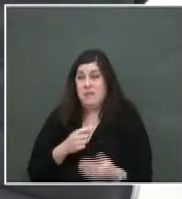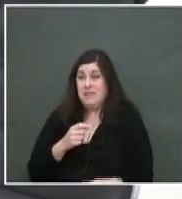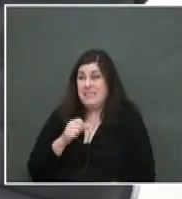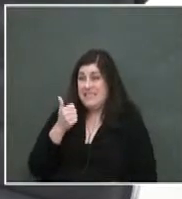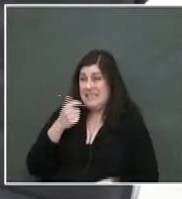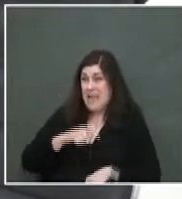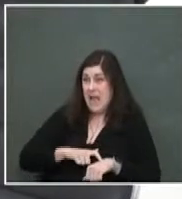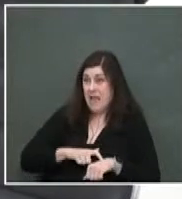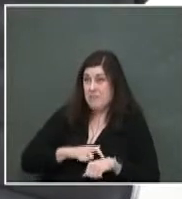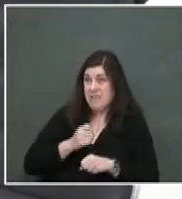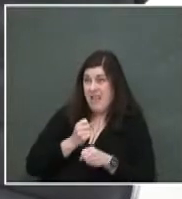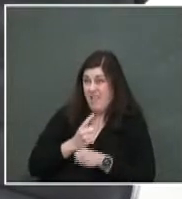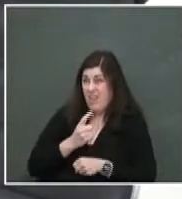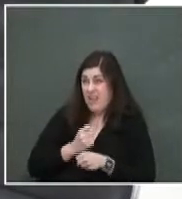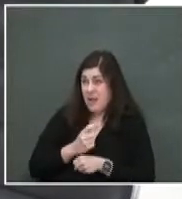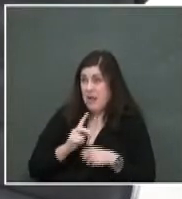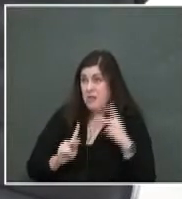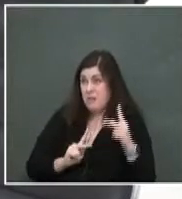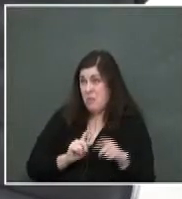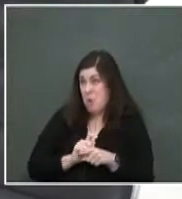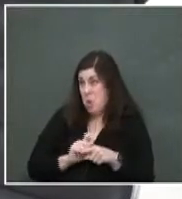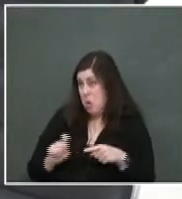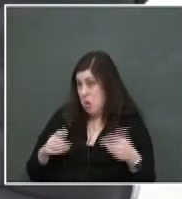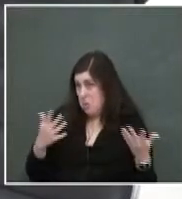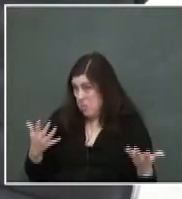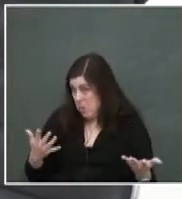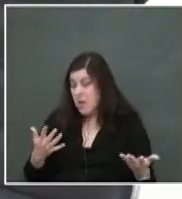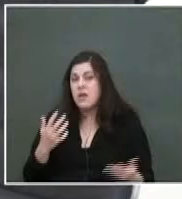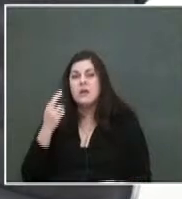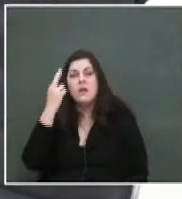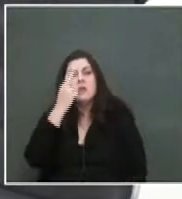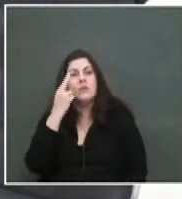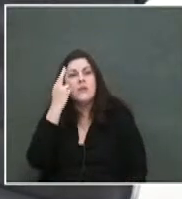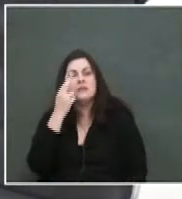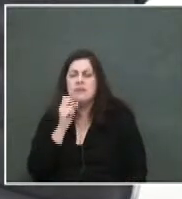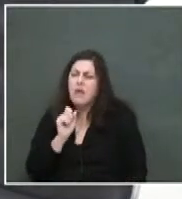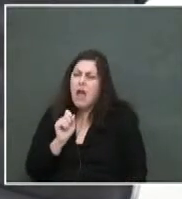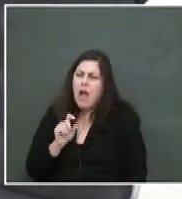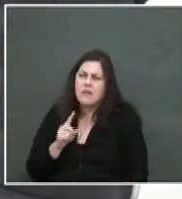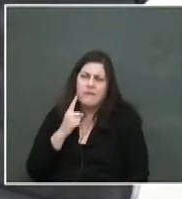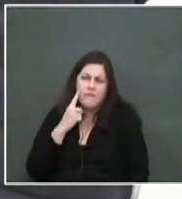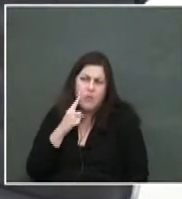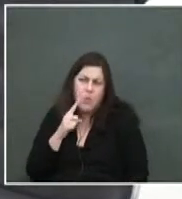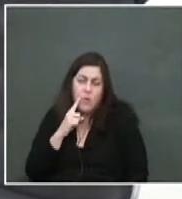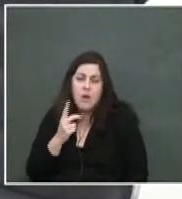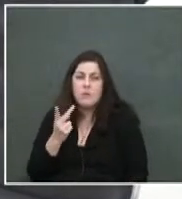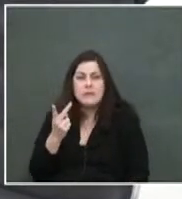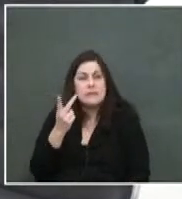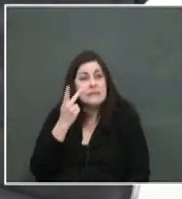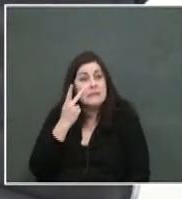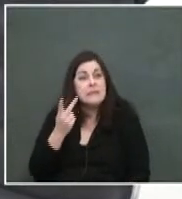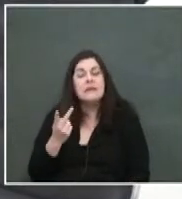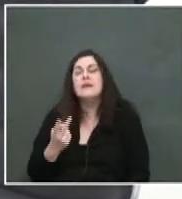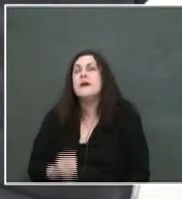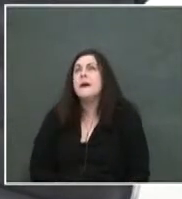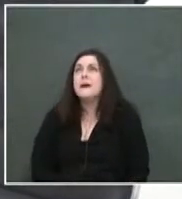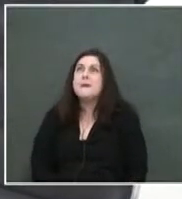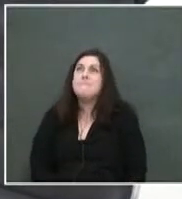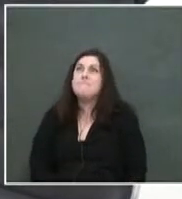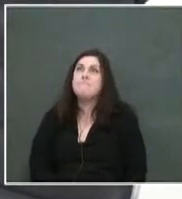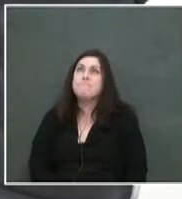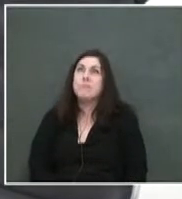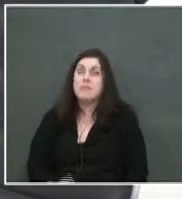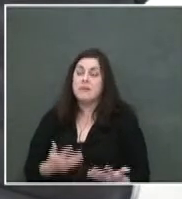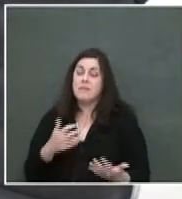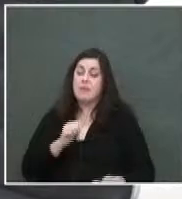year. And the reason I'm asking that is because I want to see if there's something that we could potentially be doing